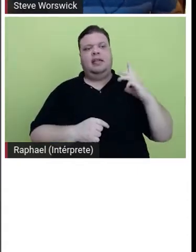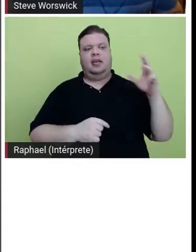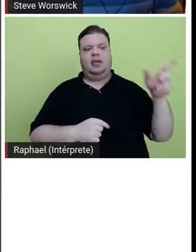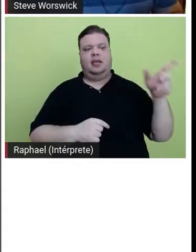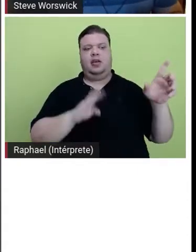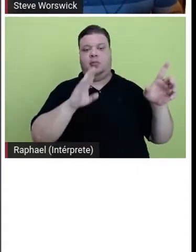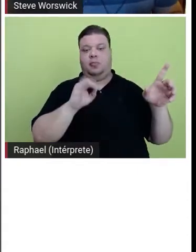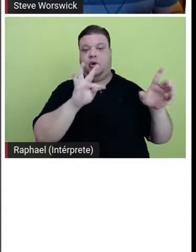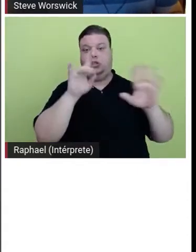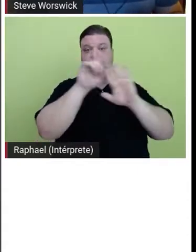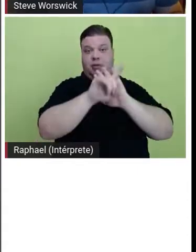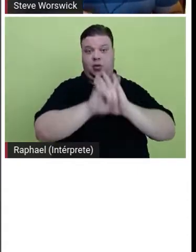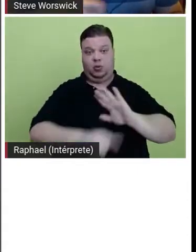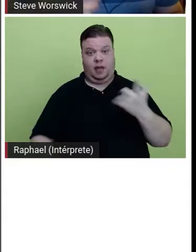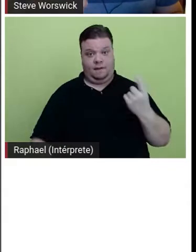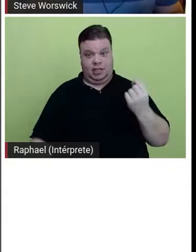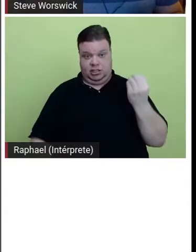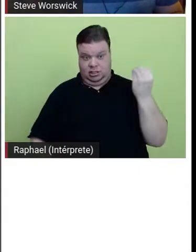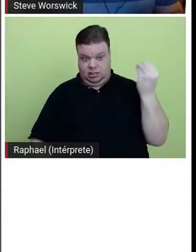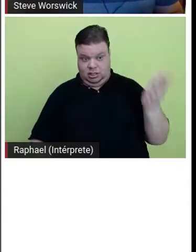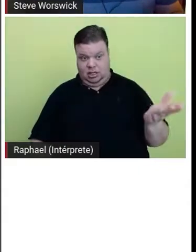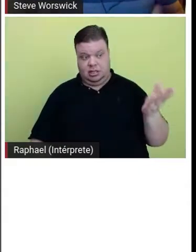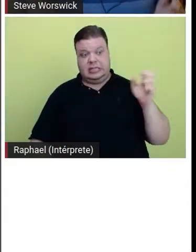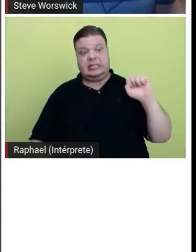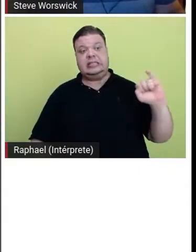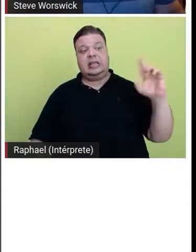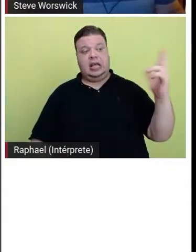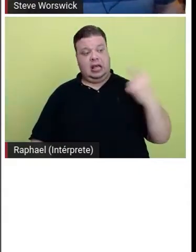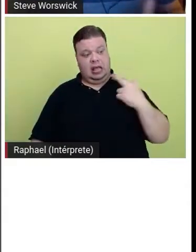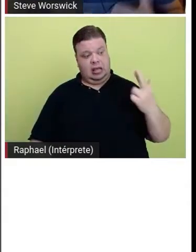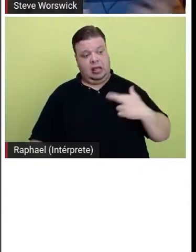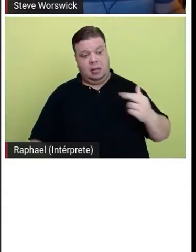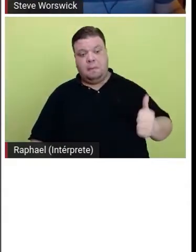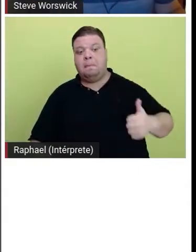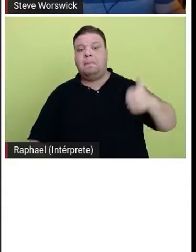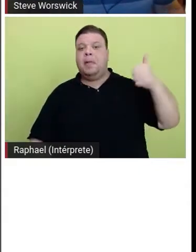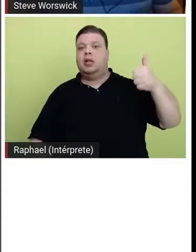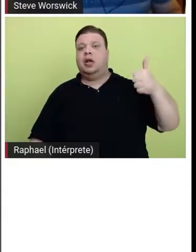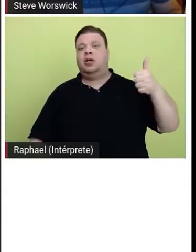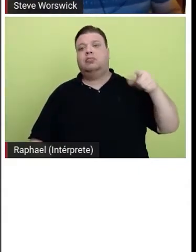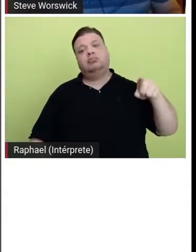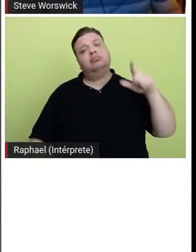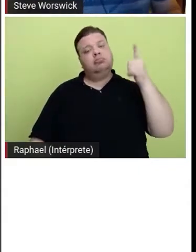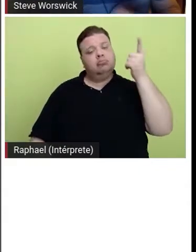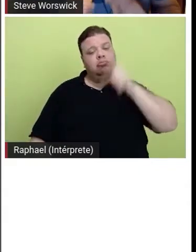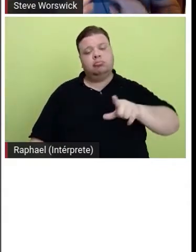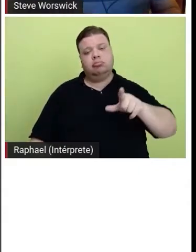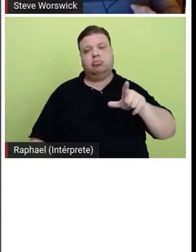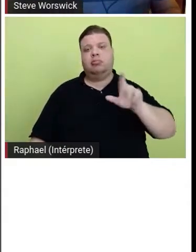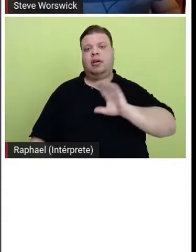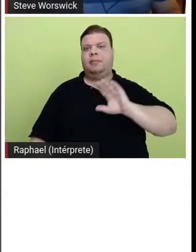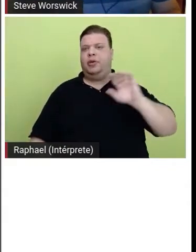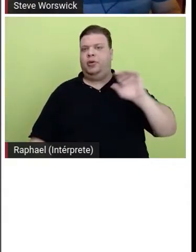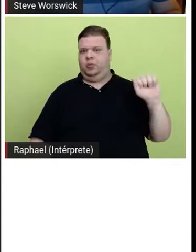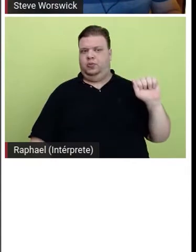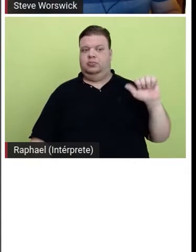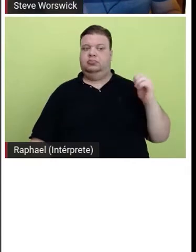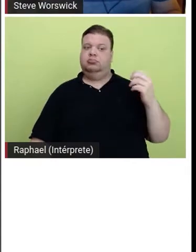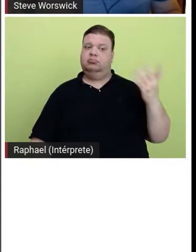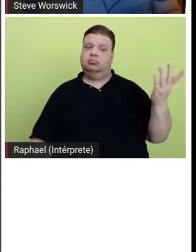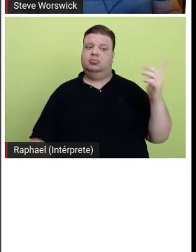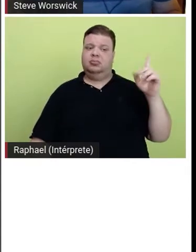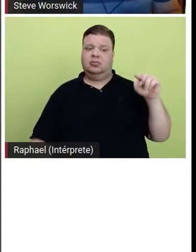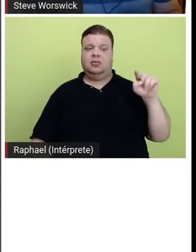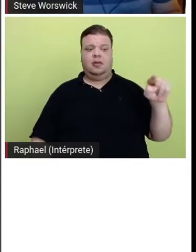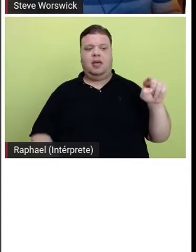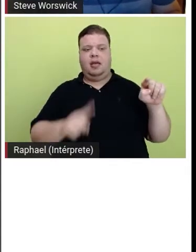Prize. Now, this is like the Olympics, the Oscars, the Super Bowl for chatbots. This is like the world's best chatbots